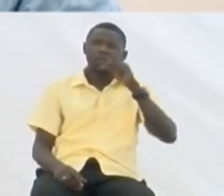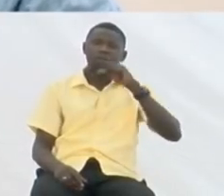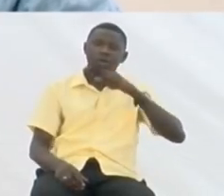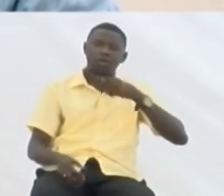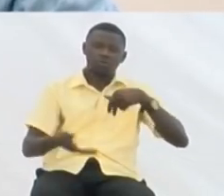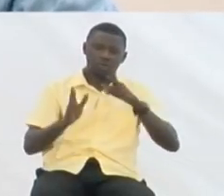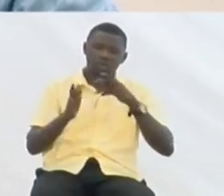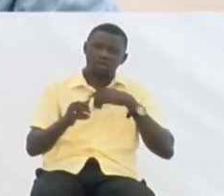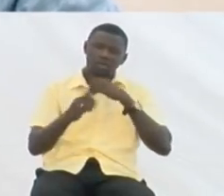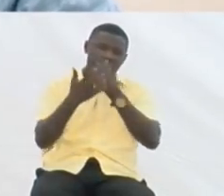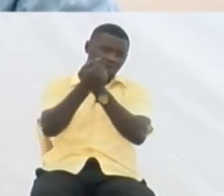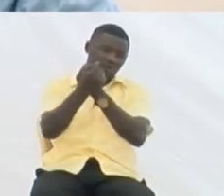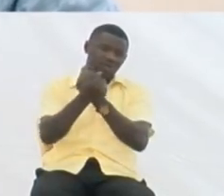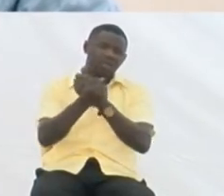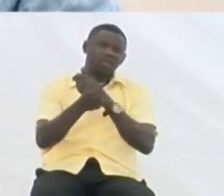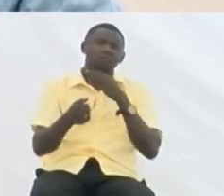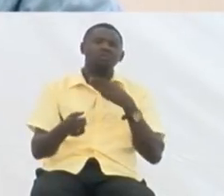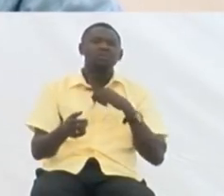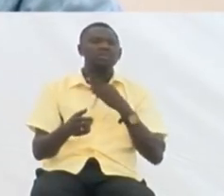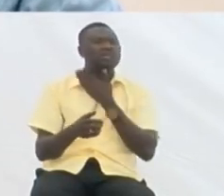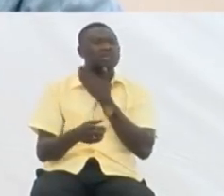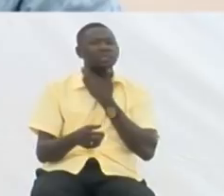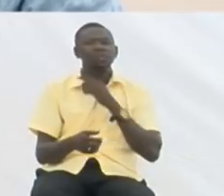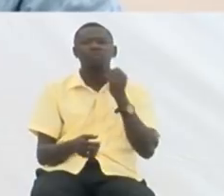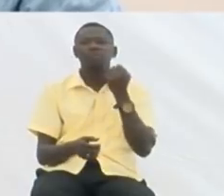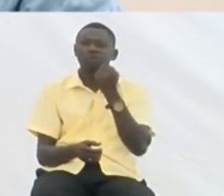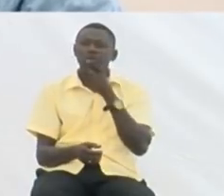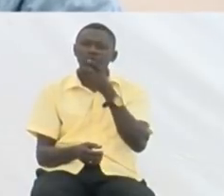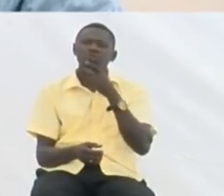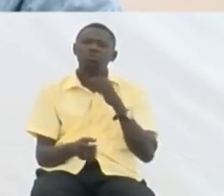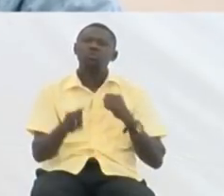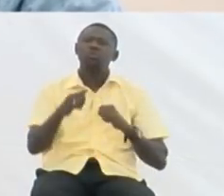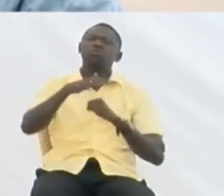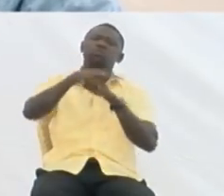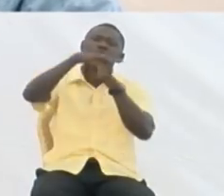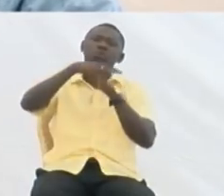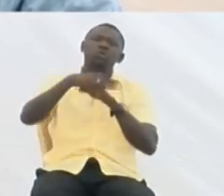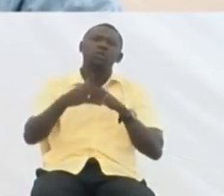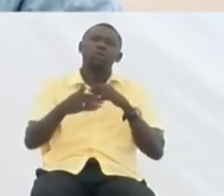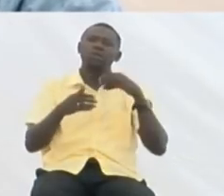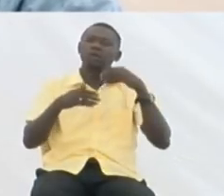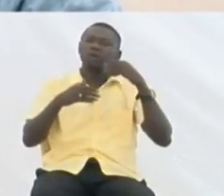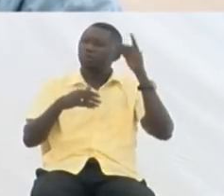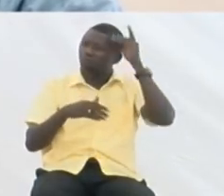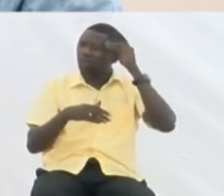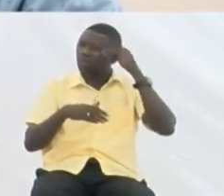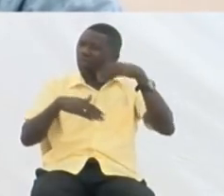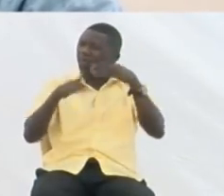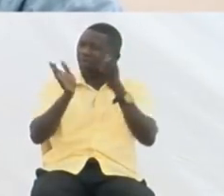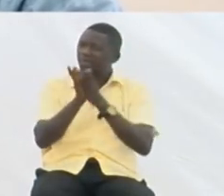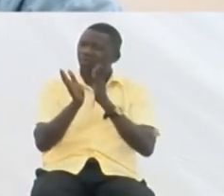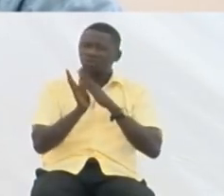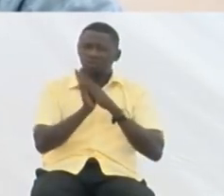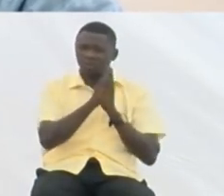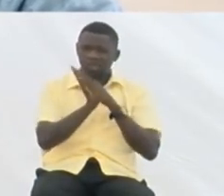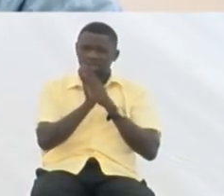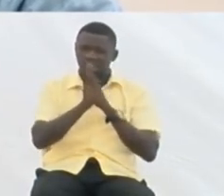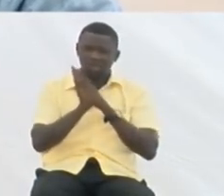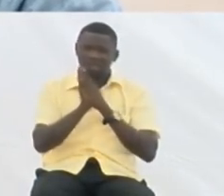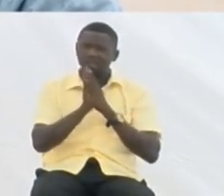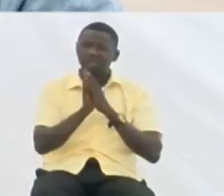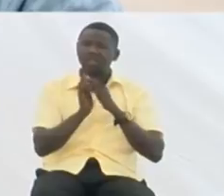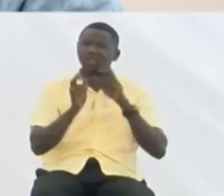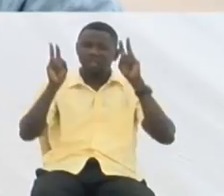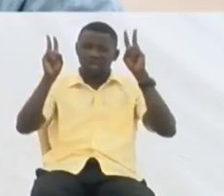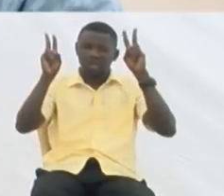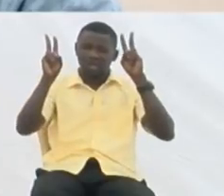were detained simply because you supported a party that was opposing Yaya Jame? You supported